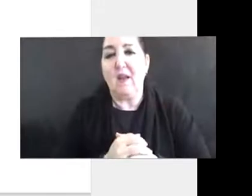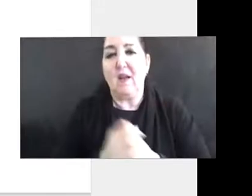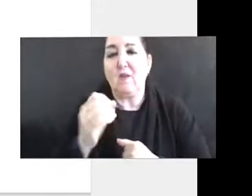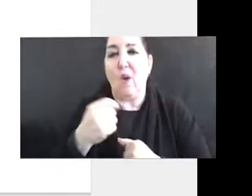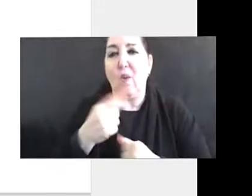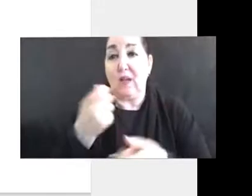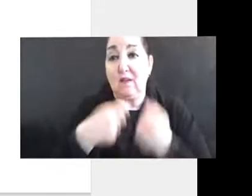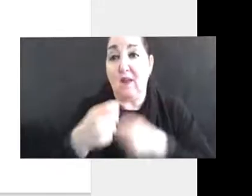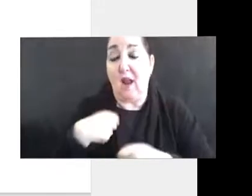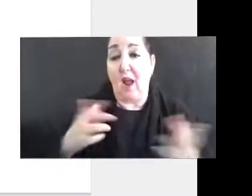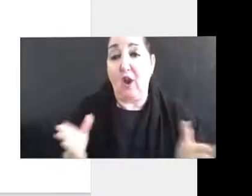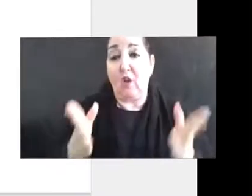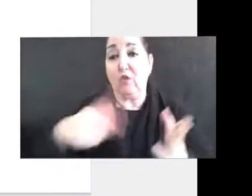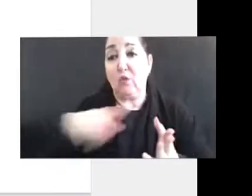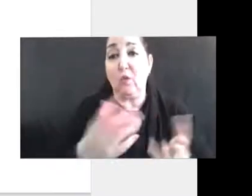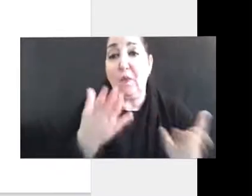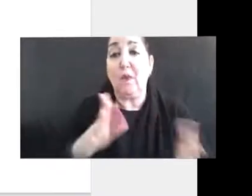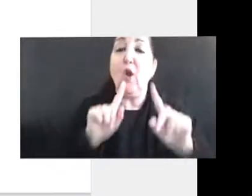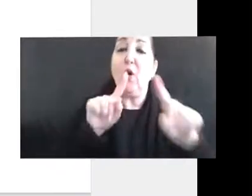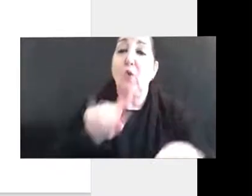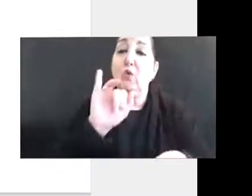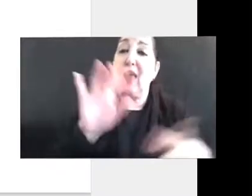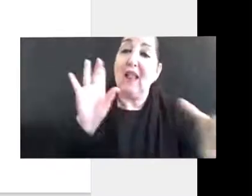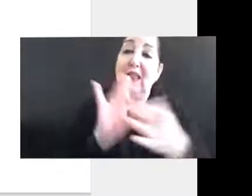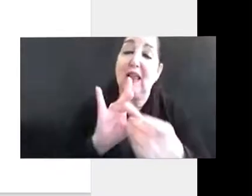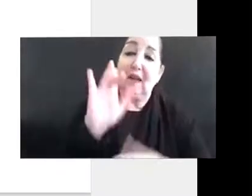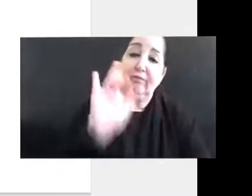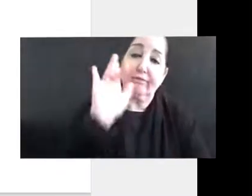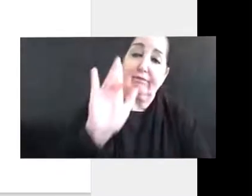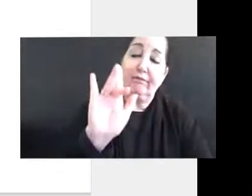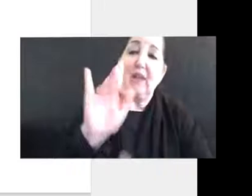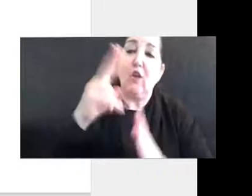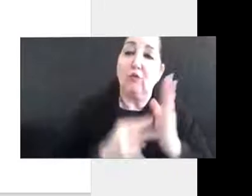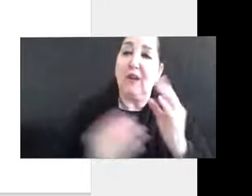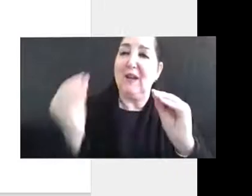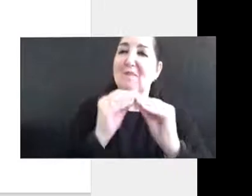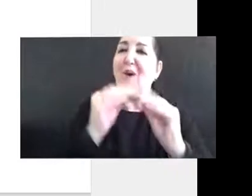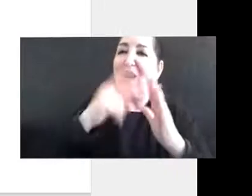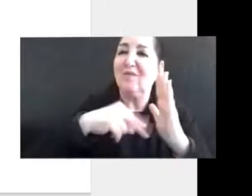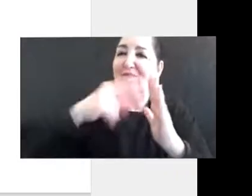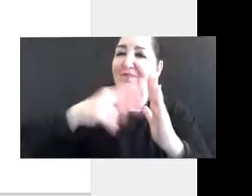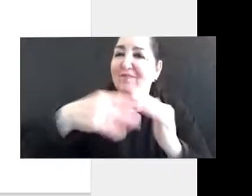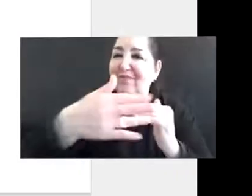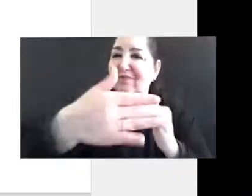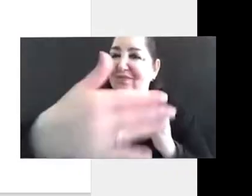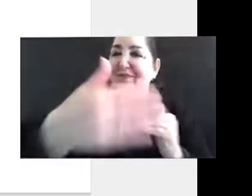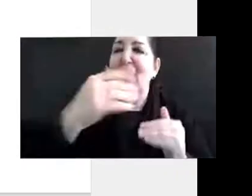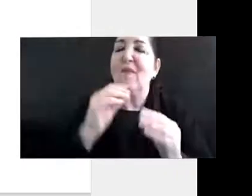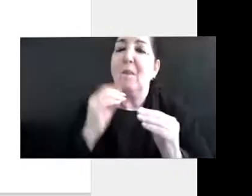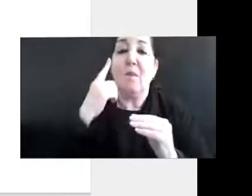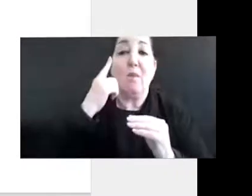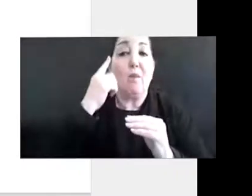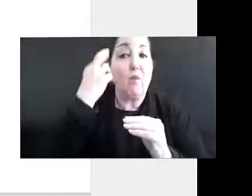So I encourage you to maybe like go to the link and read further. And the reason why